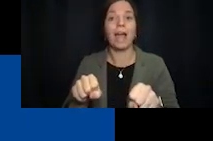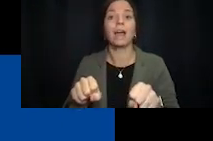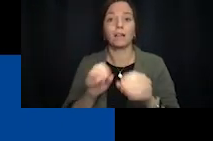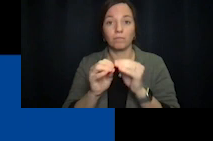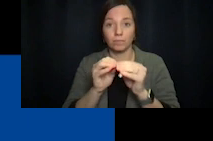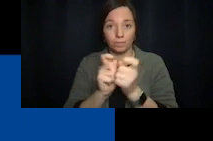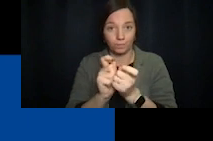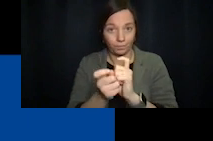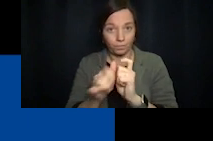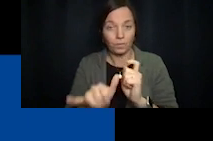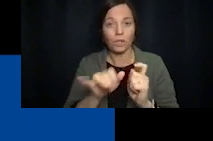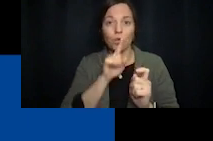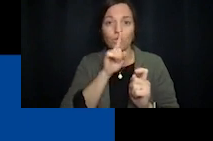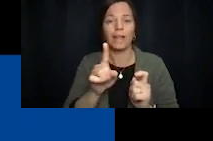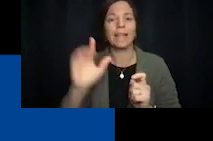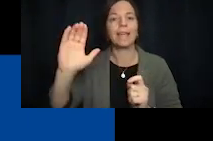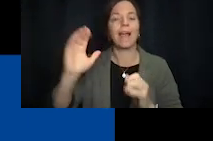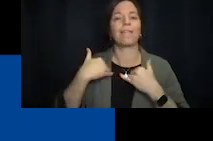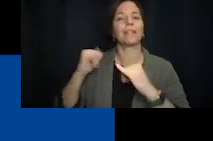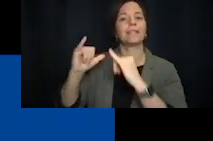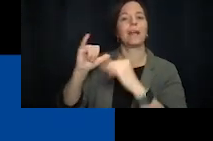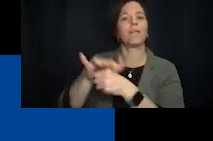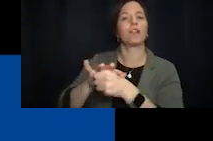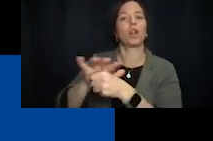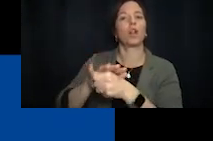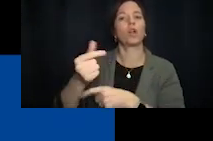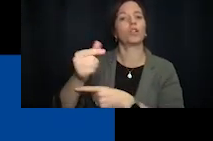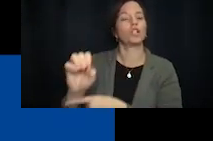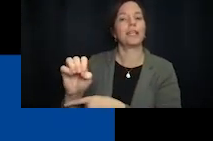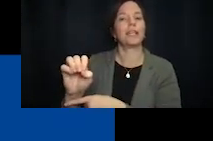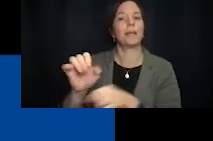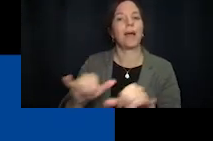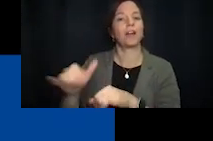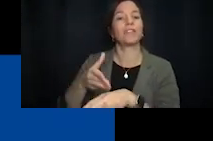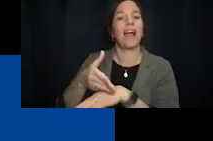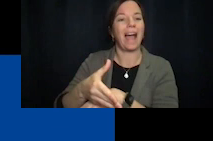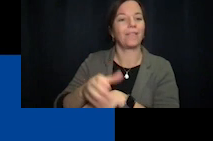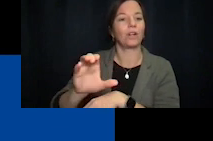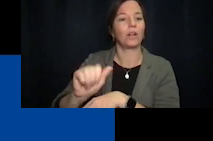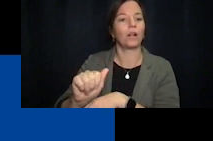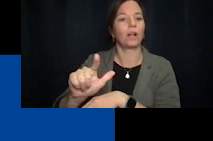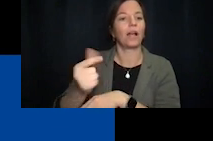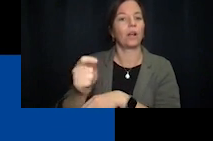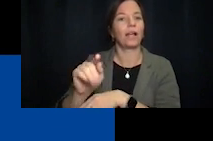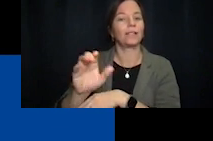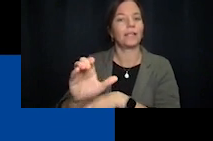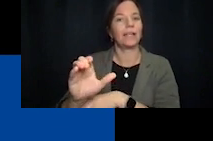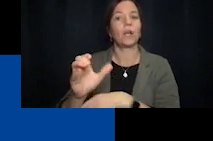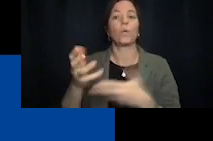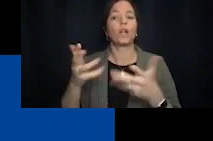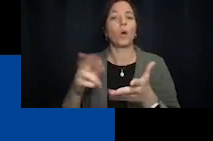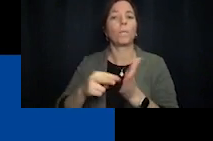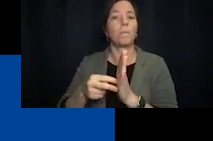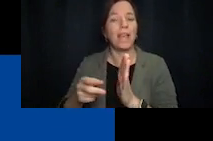the framework of our local GE patterns after CalGETSE, not to mean that the criteria for courses to be approved in those